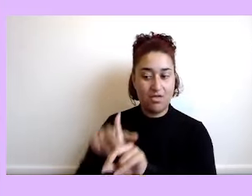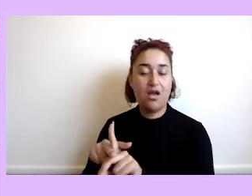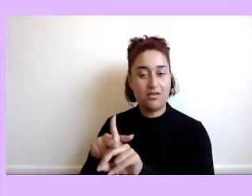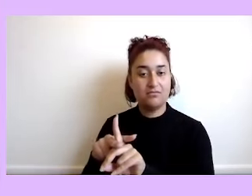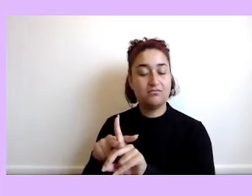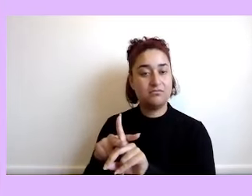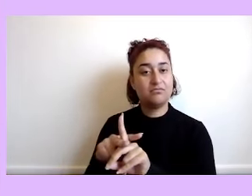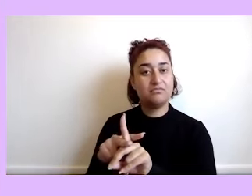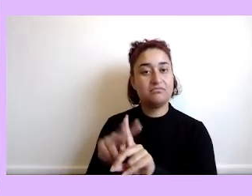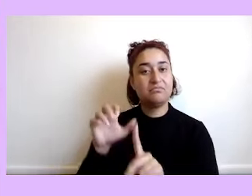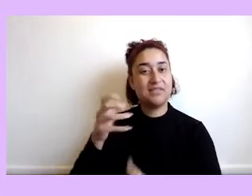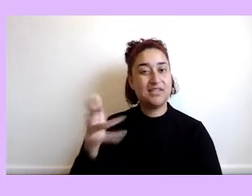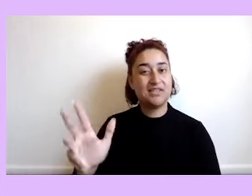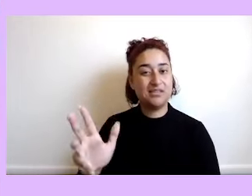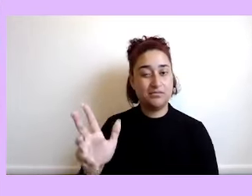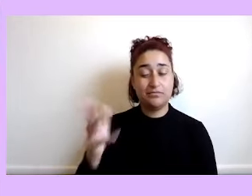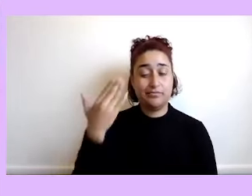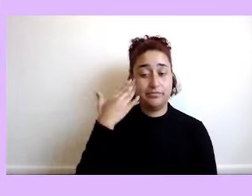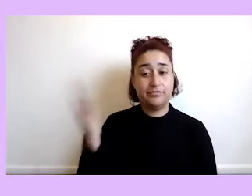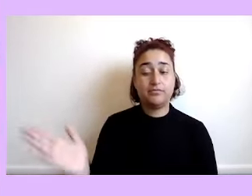That's it. But